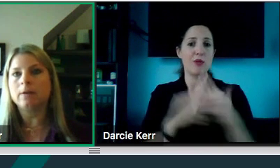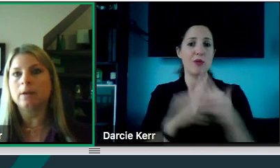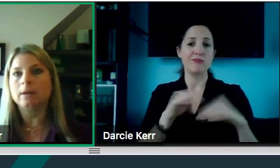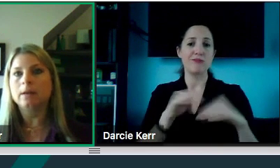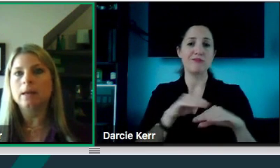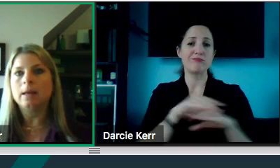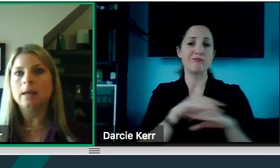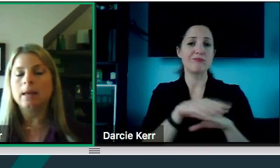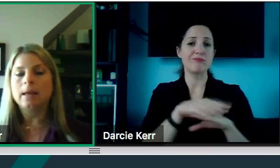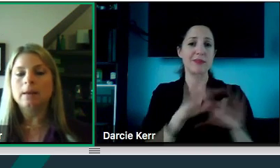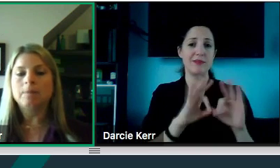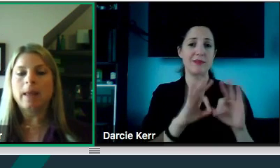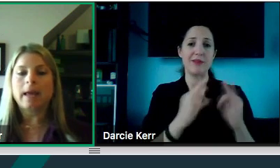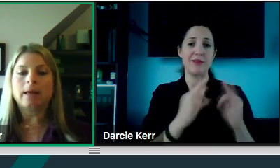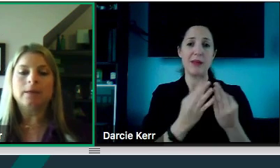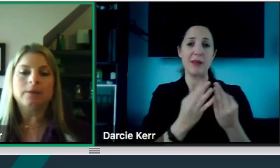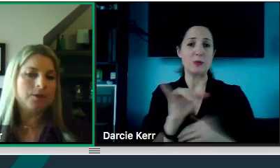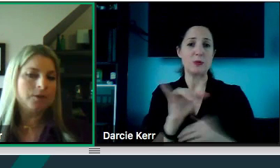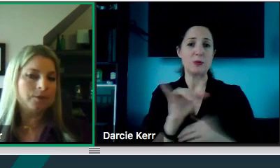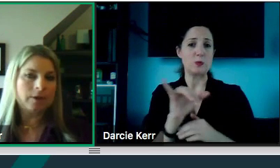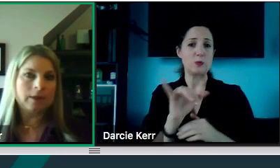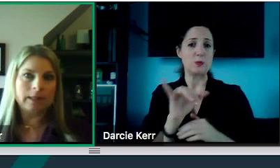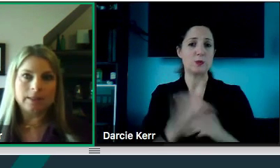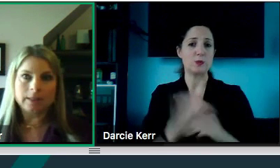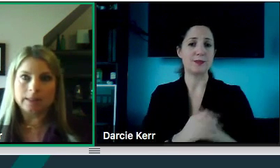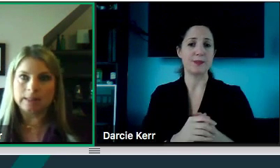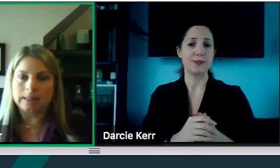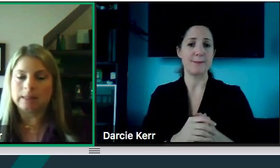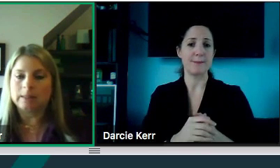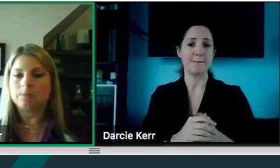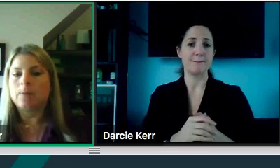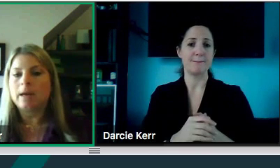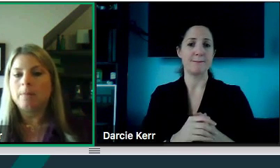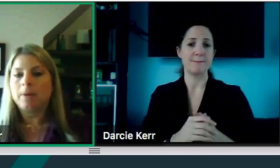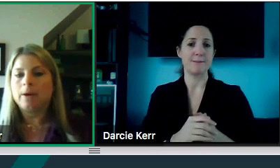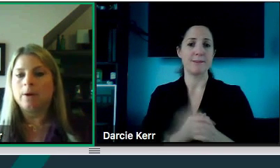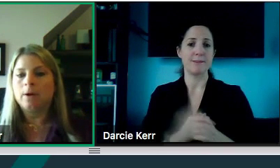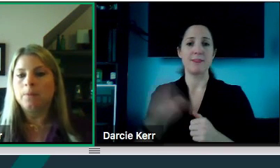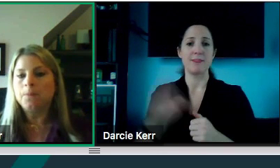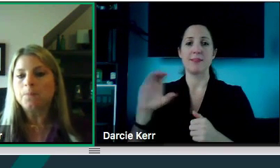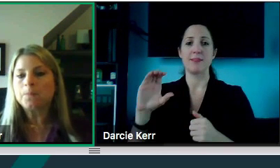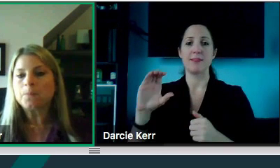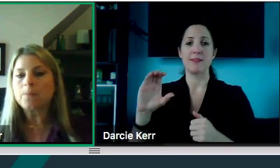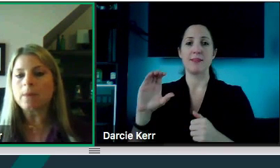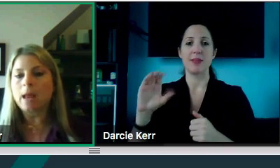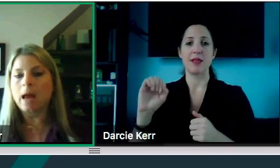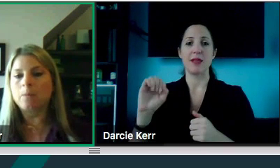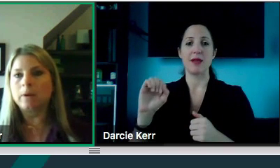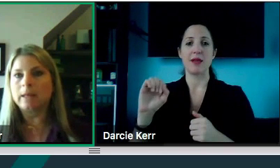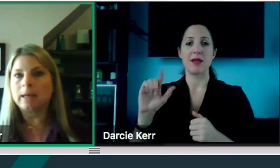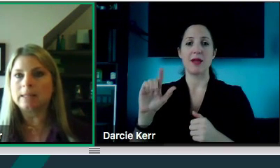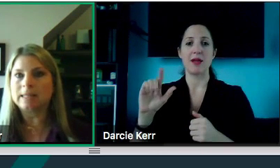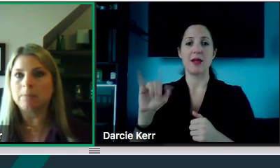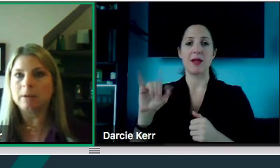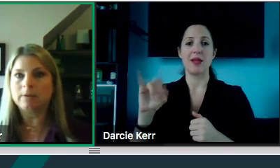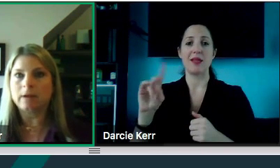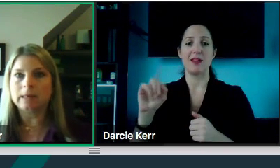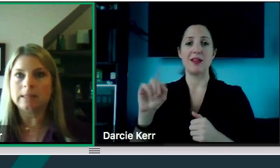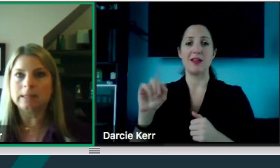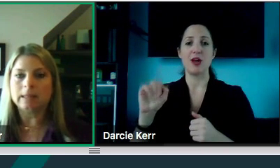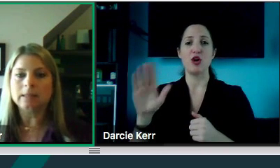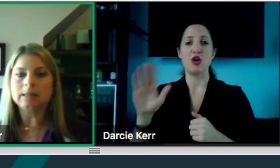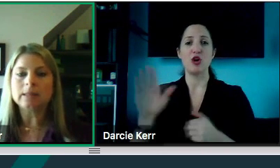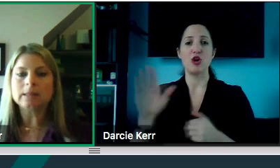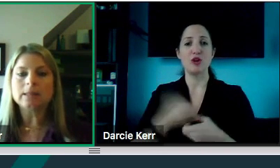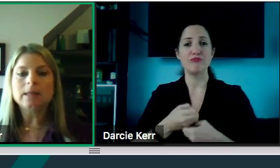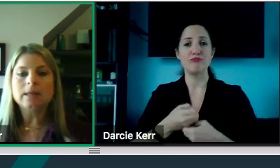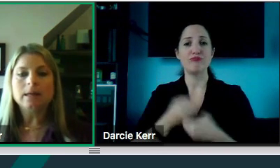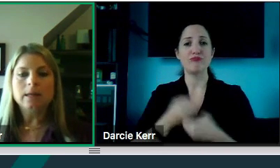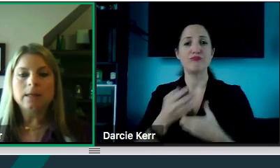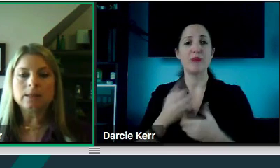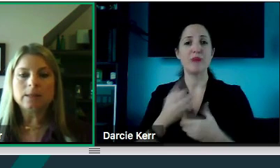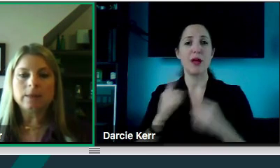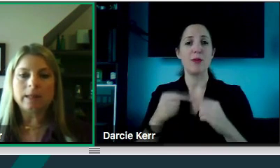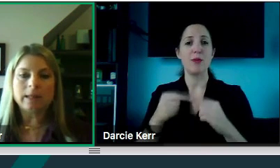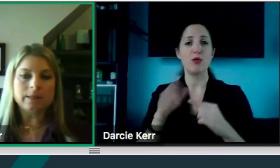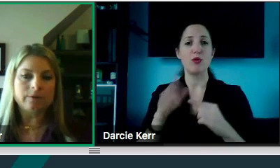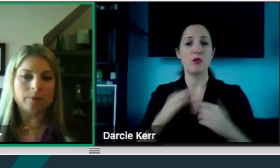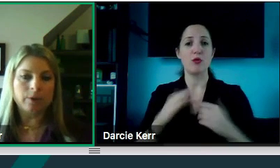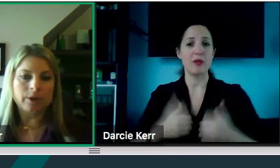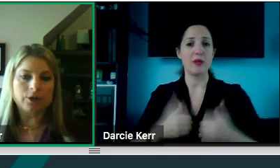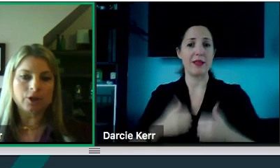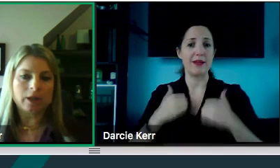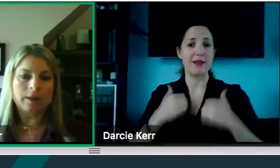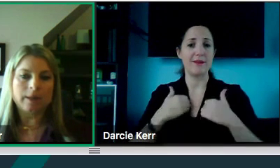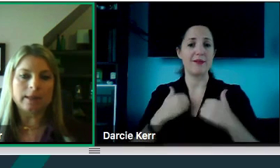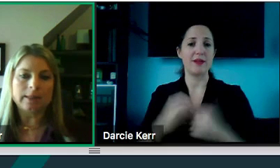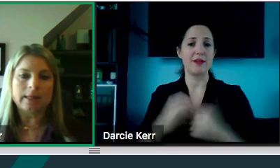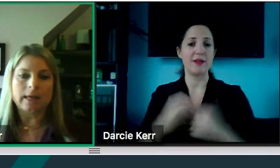family level. And Kalinda's write up here really exemplifies this. So